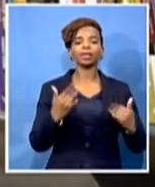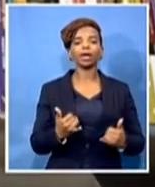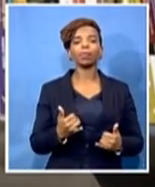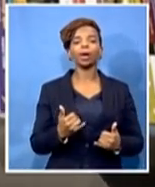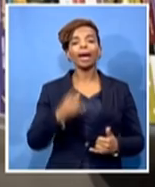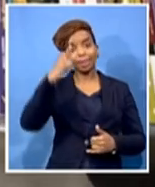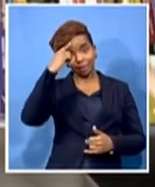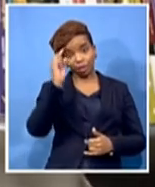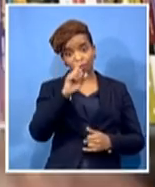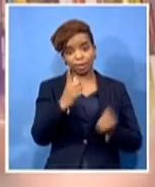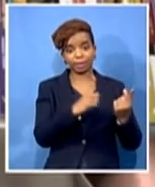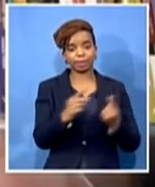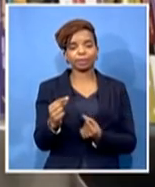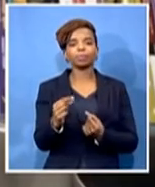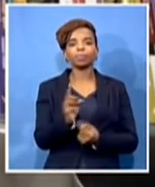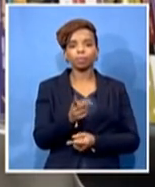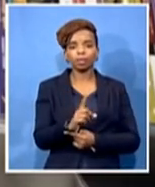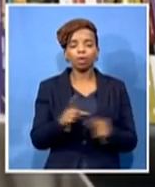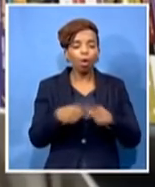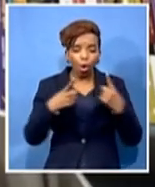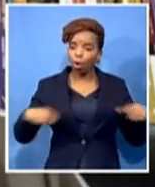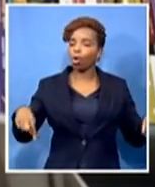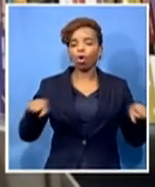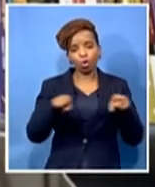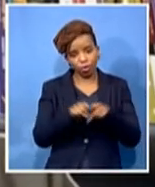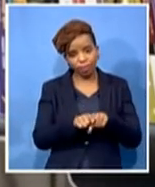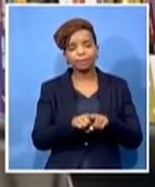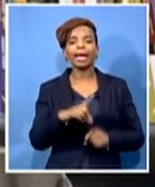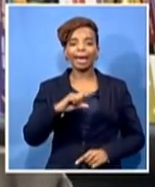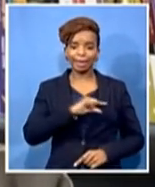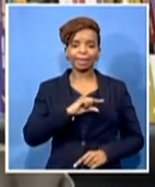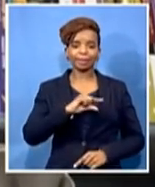guilty, and then we need to come with a holistic approach. But another aspect is that